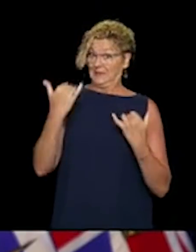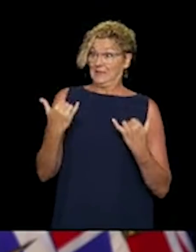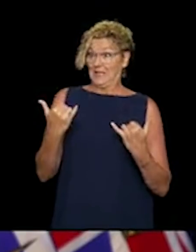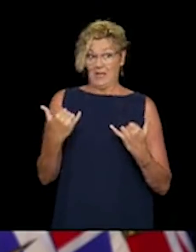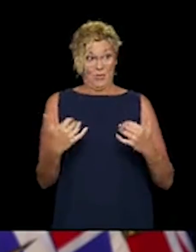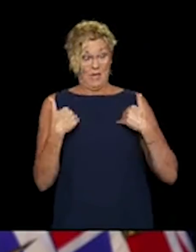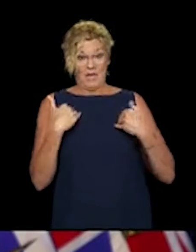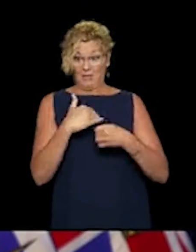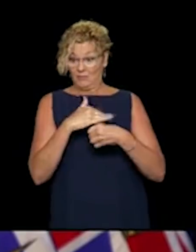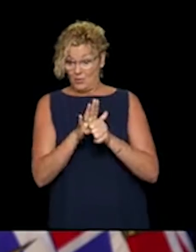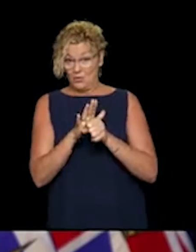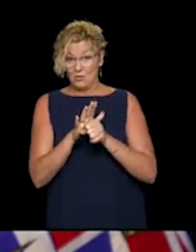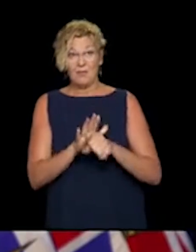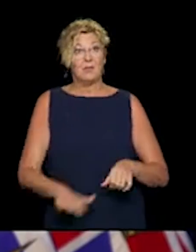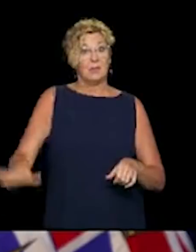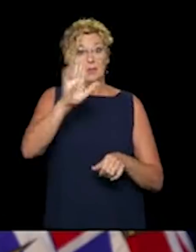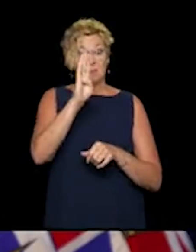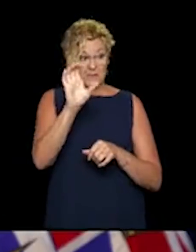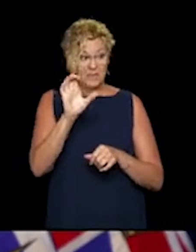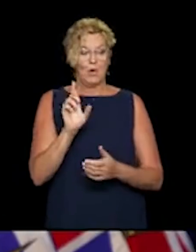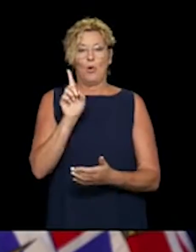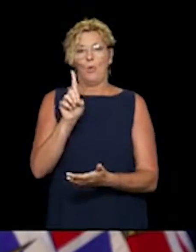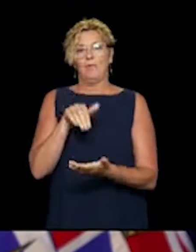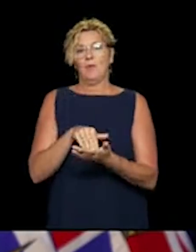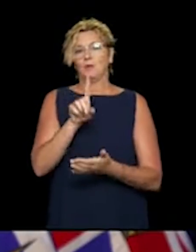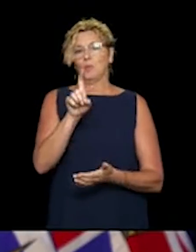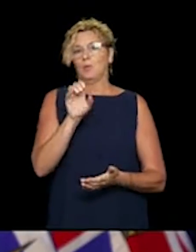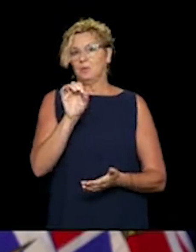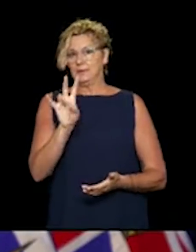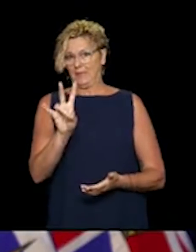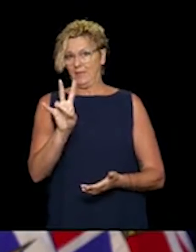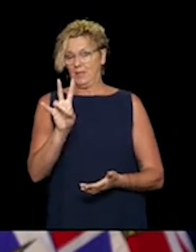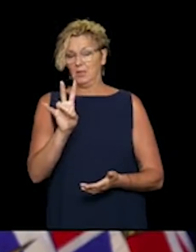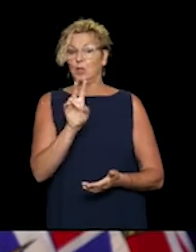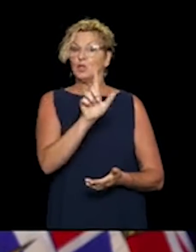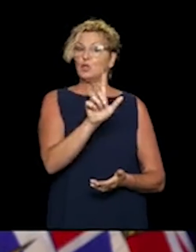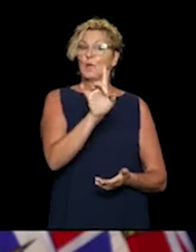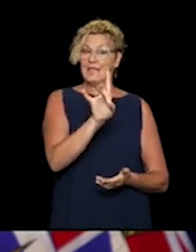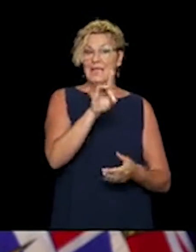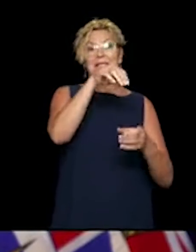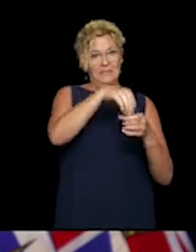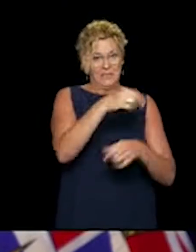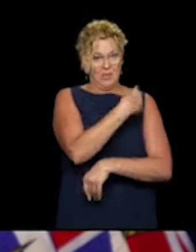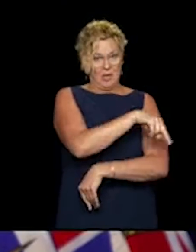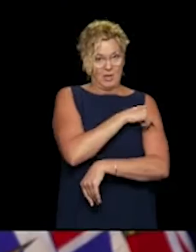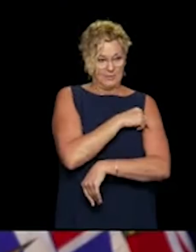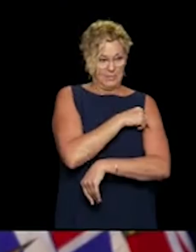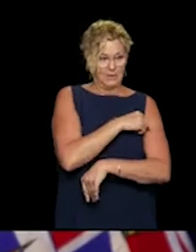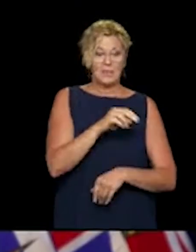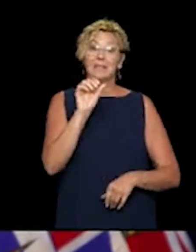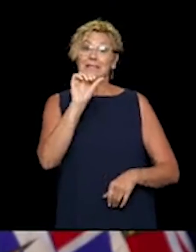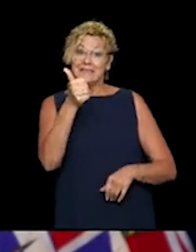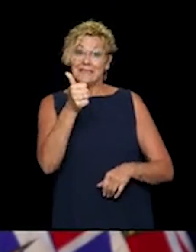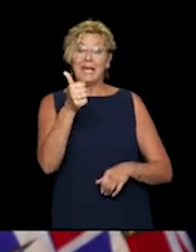over 1,107 active cases in the province in all of our health authorities, of whom we have